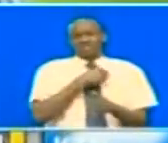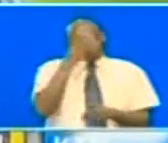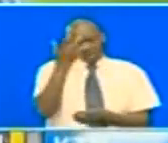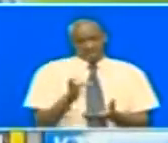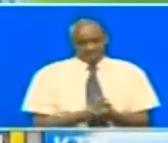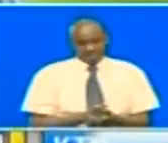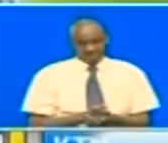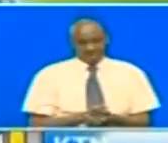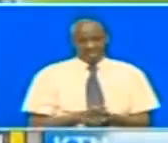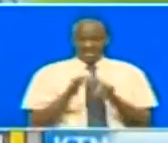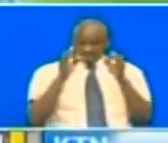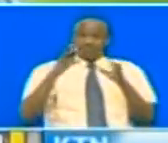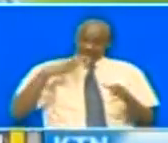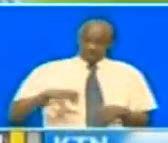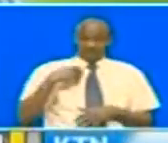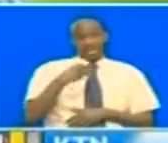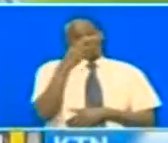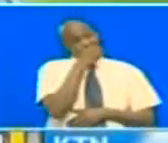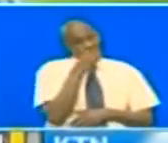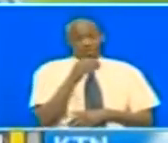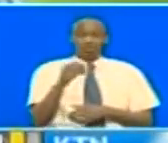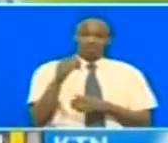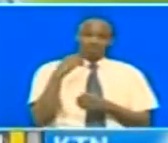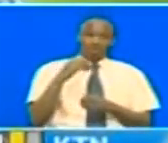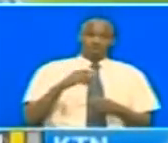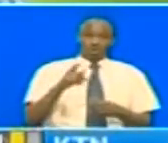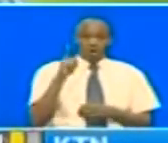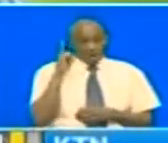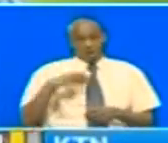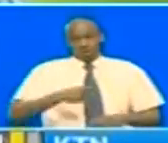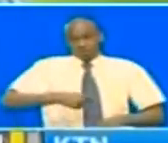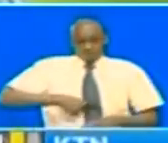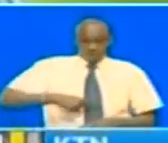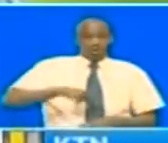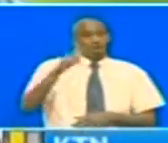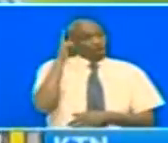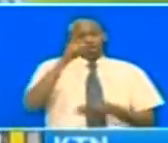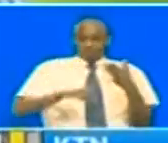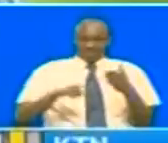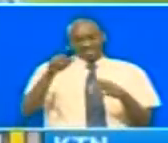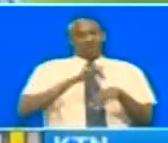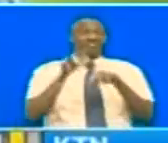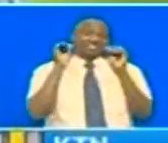someone chooses to call it the Mututo law or whatever law or the Tumbo law, that's entirely up to them.